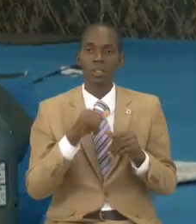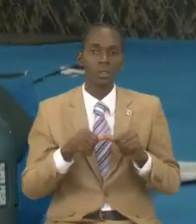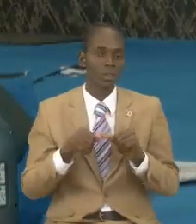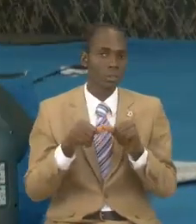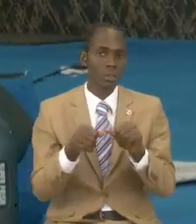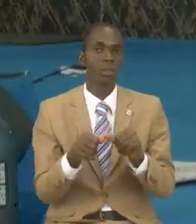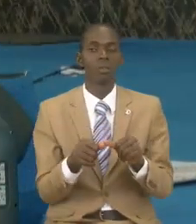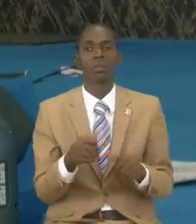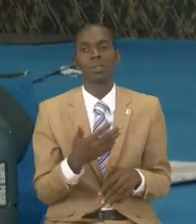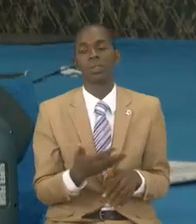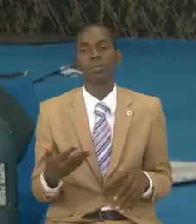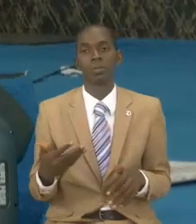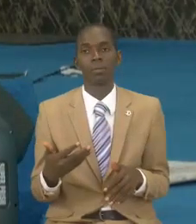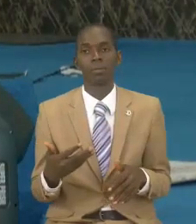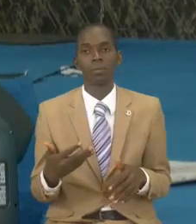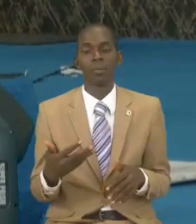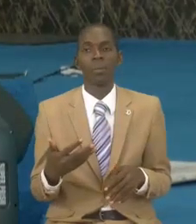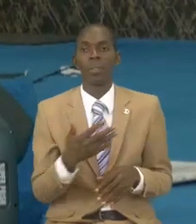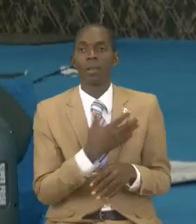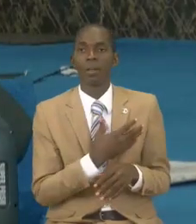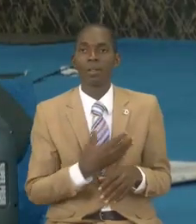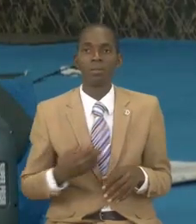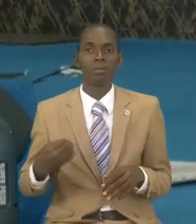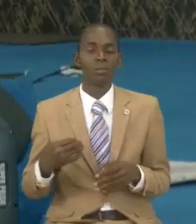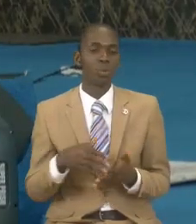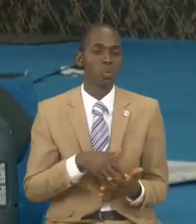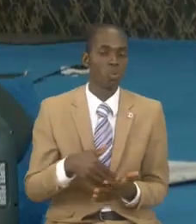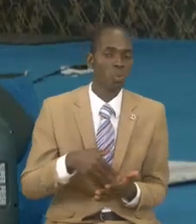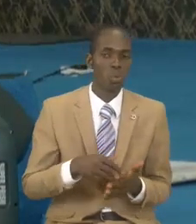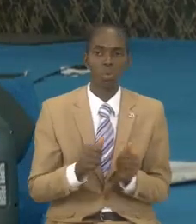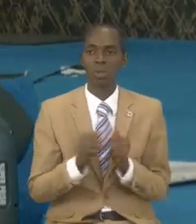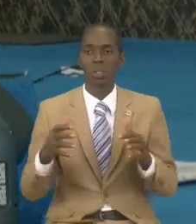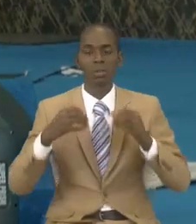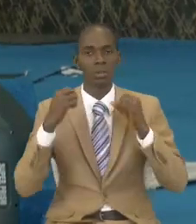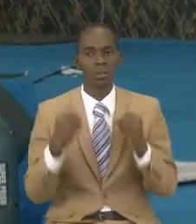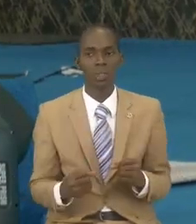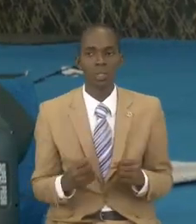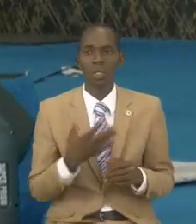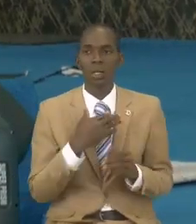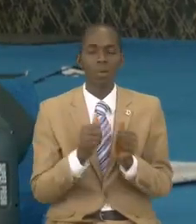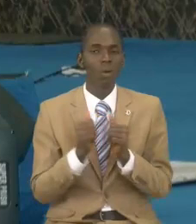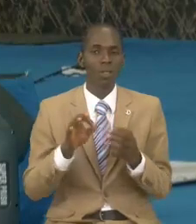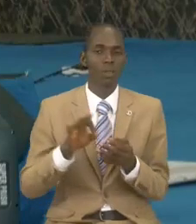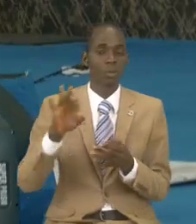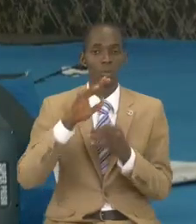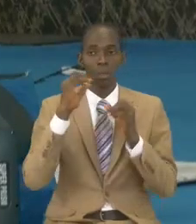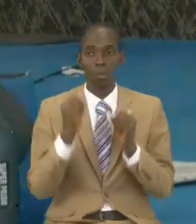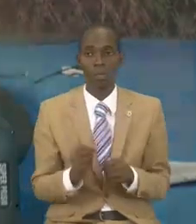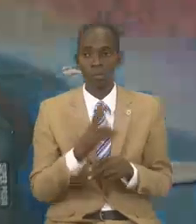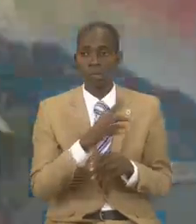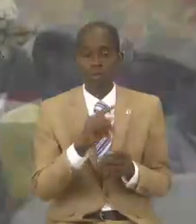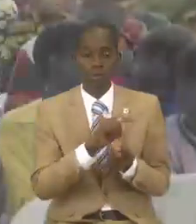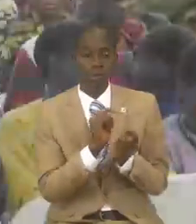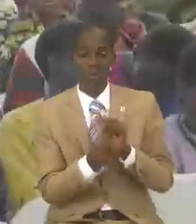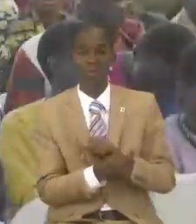dull, weak, without strength, and without spiritual power, no transformation,